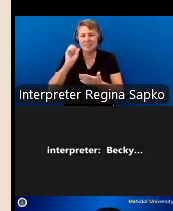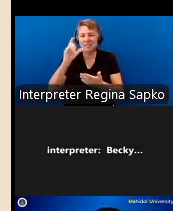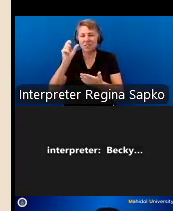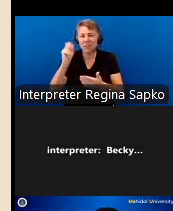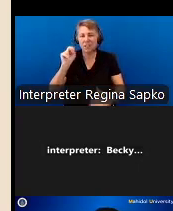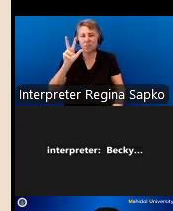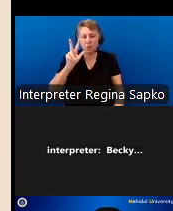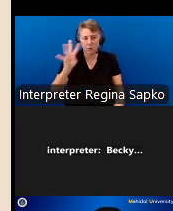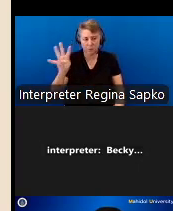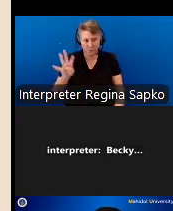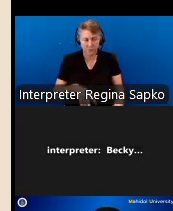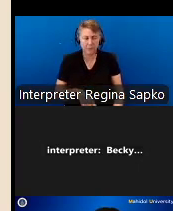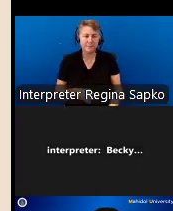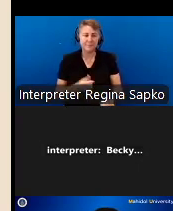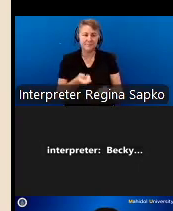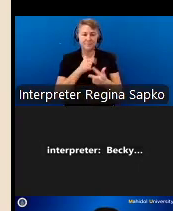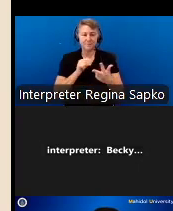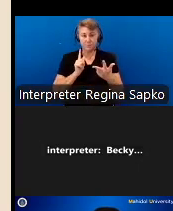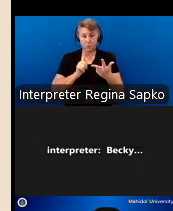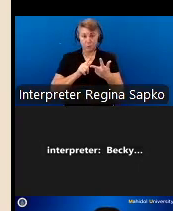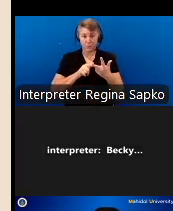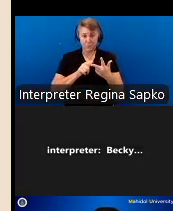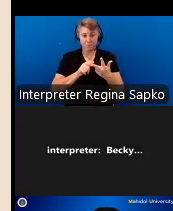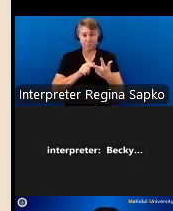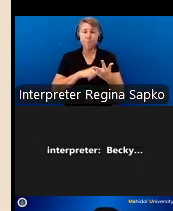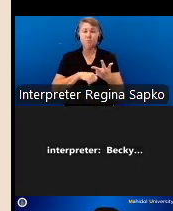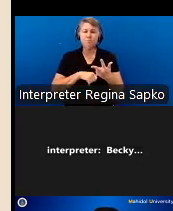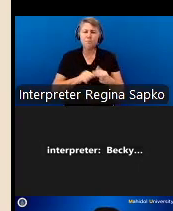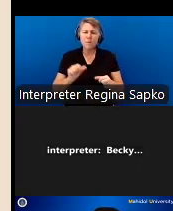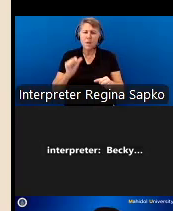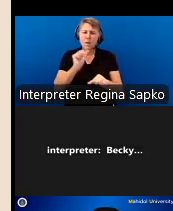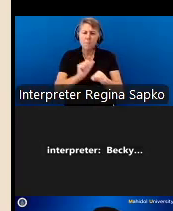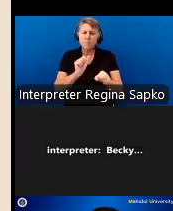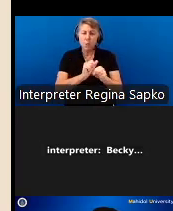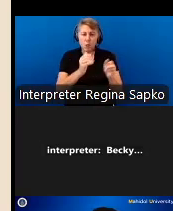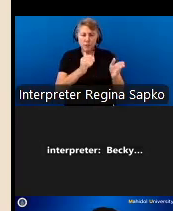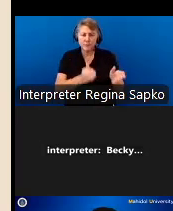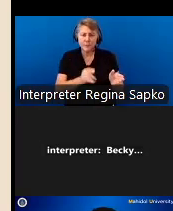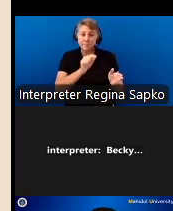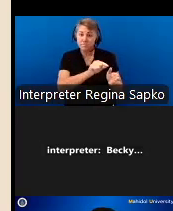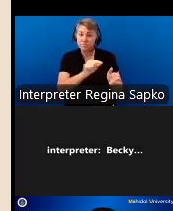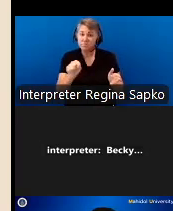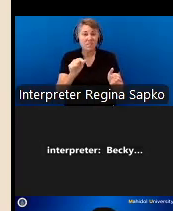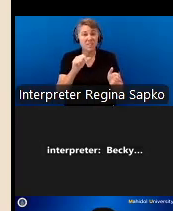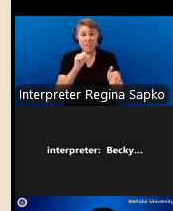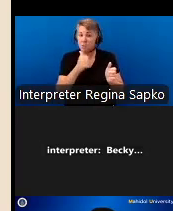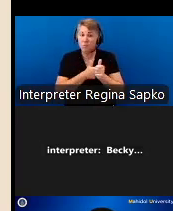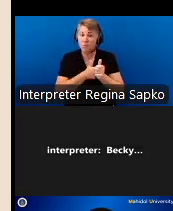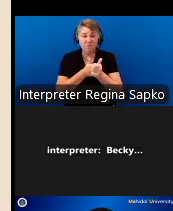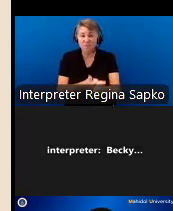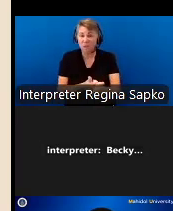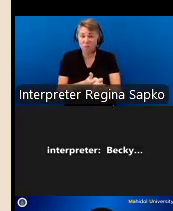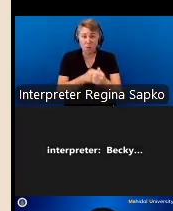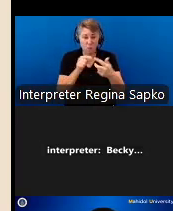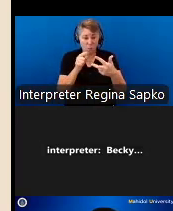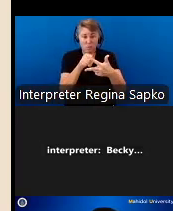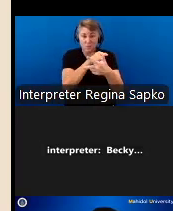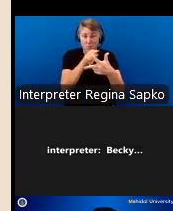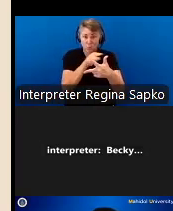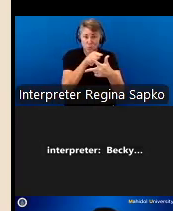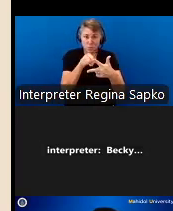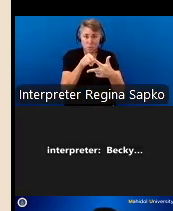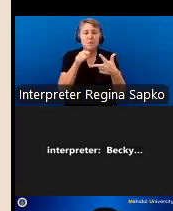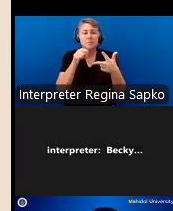And the number three, employer who do not follow the two options above may